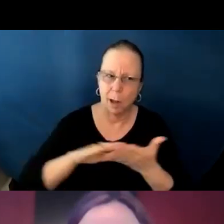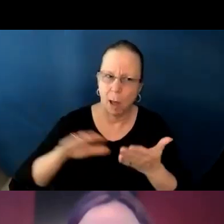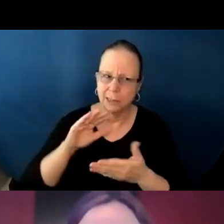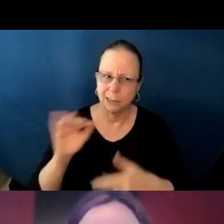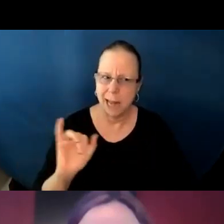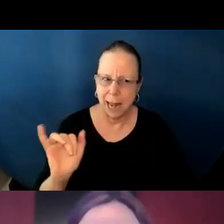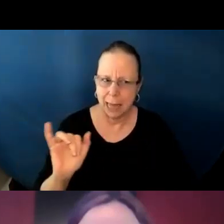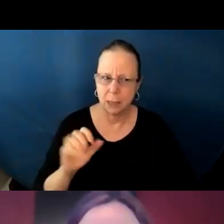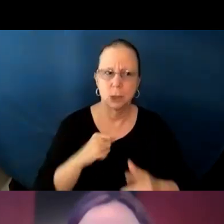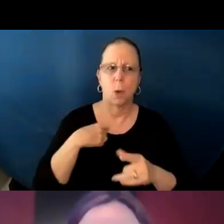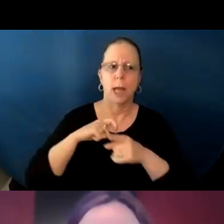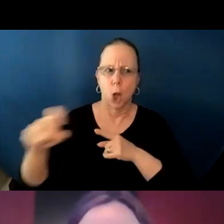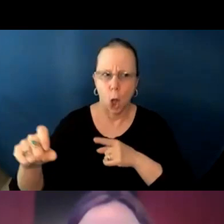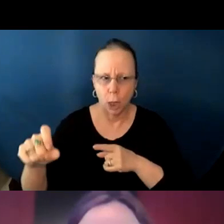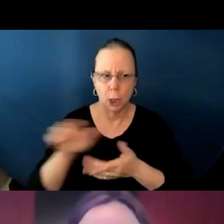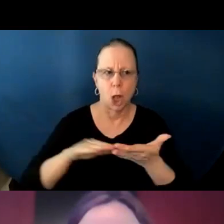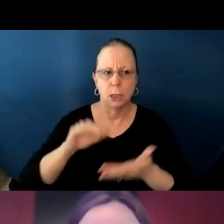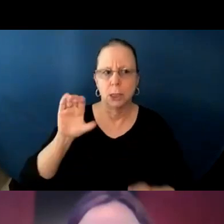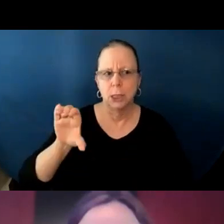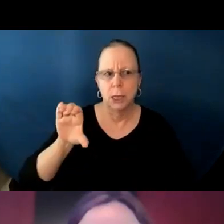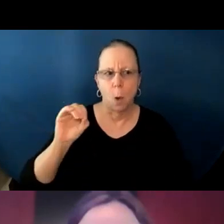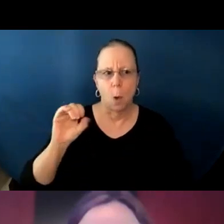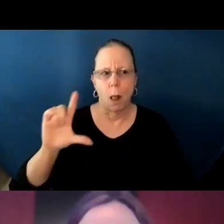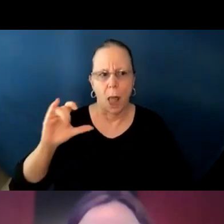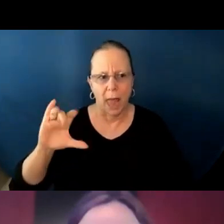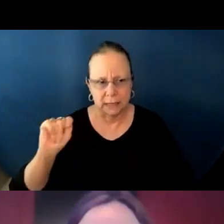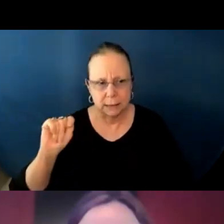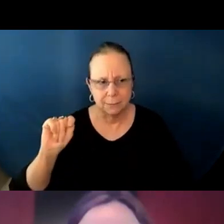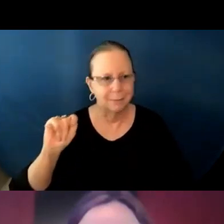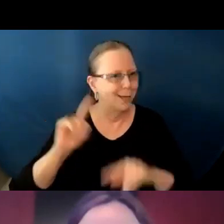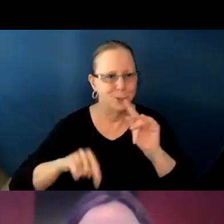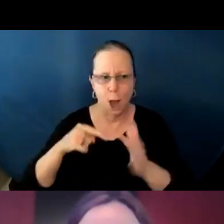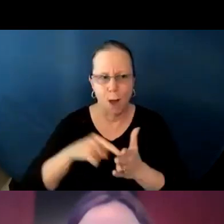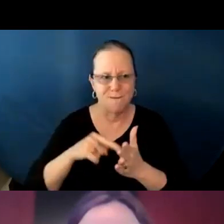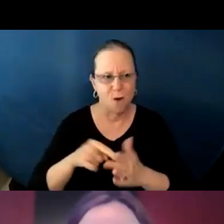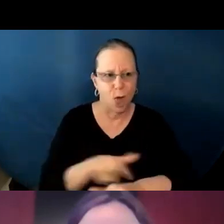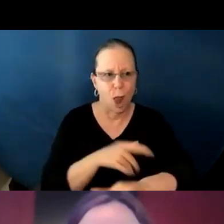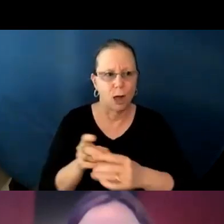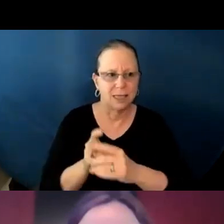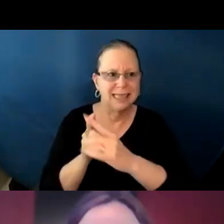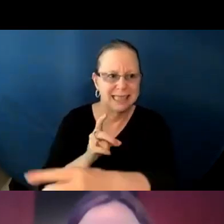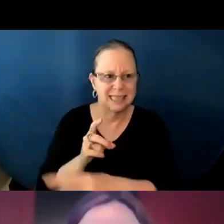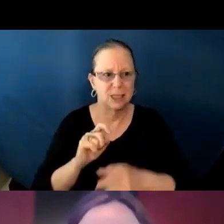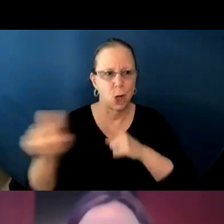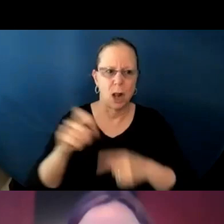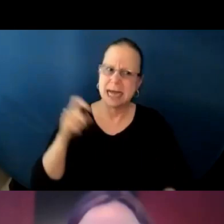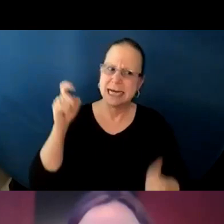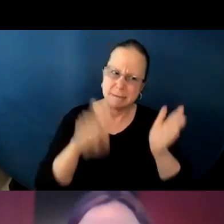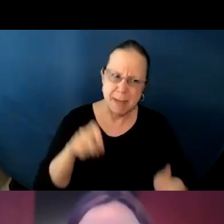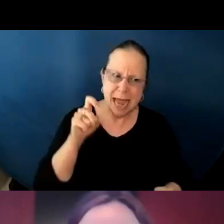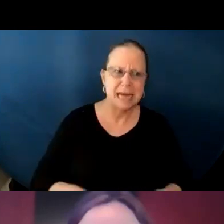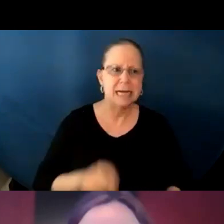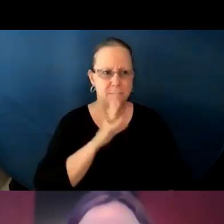I called the college collect because I couldn't afford a long distance call. And I demanded to speak to the director of